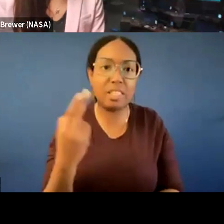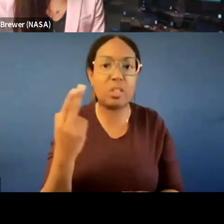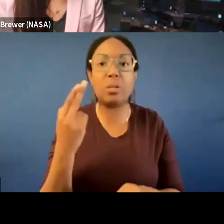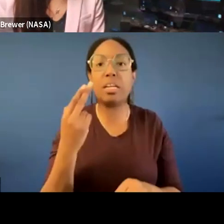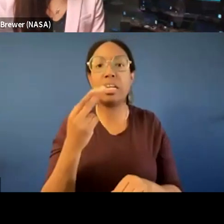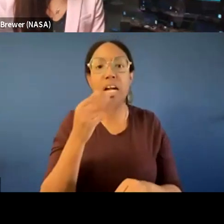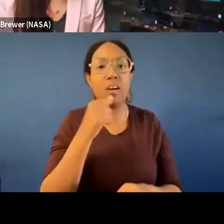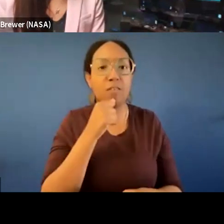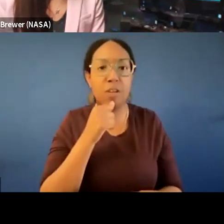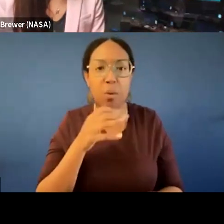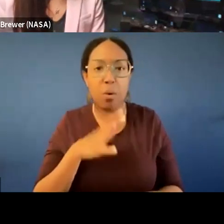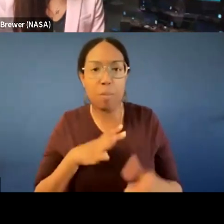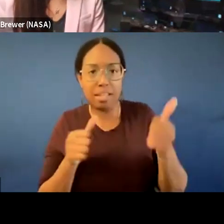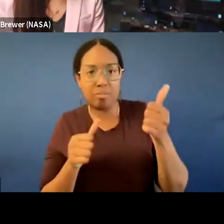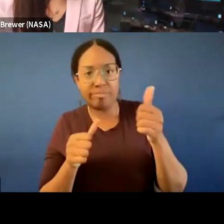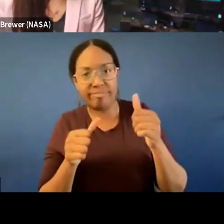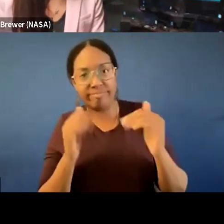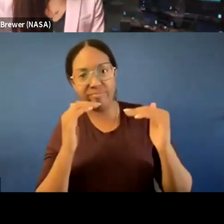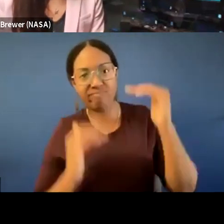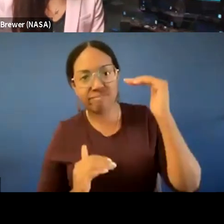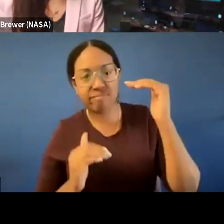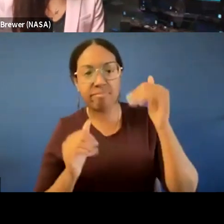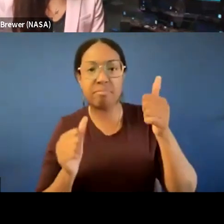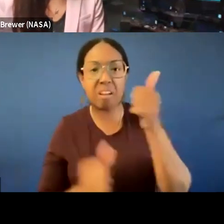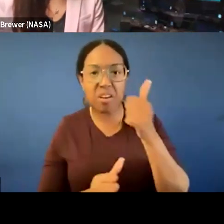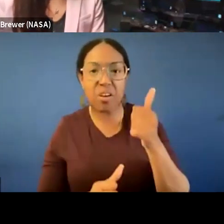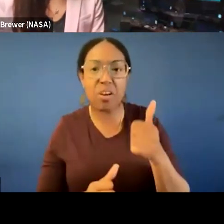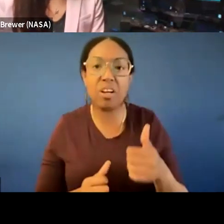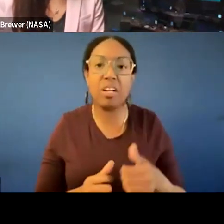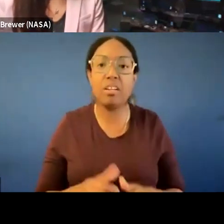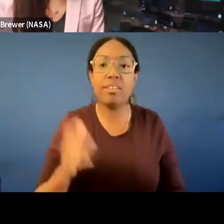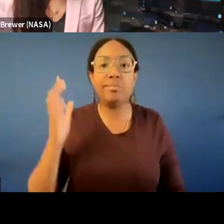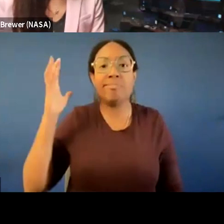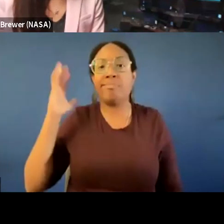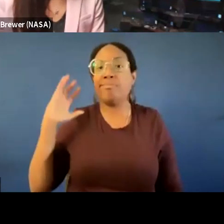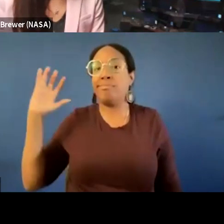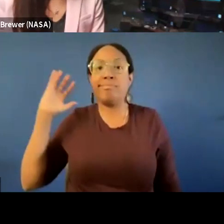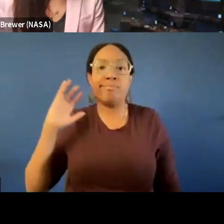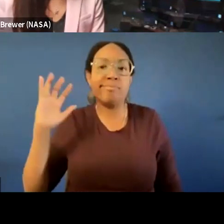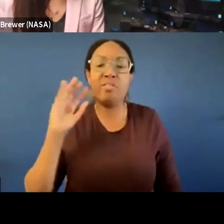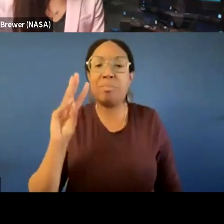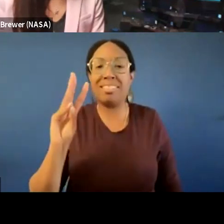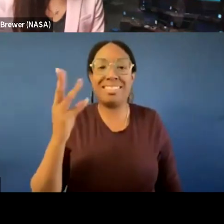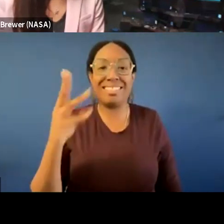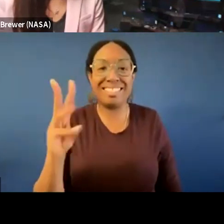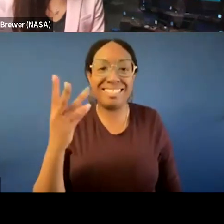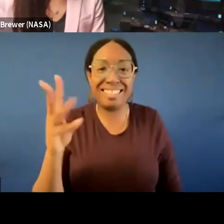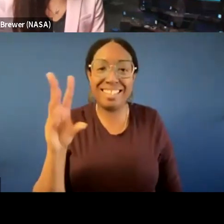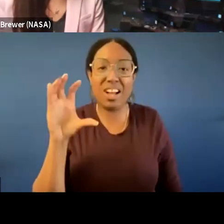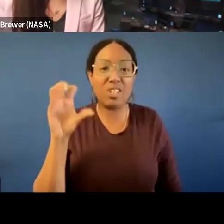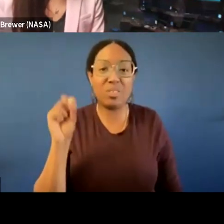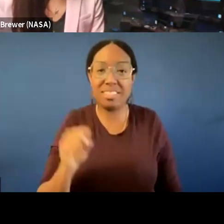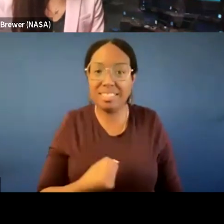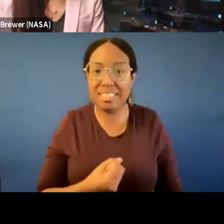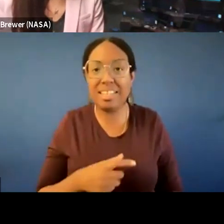arts. You know, from ancient times until the age of Shakespeare in the 1600s, all